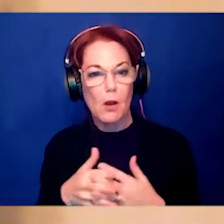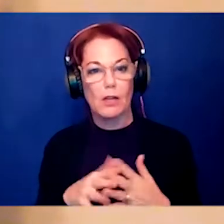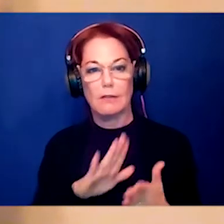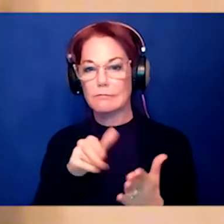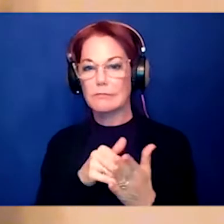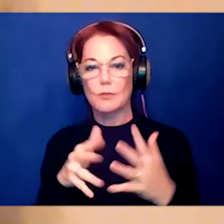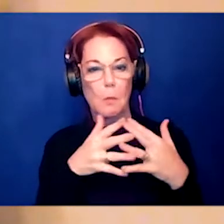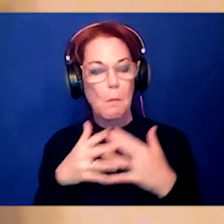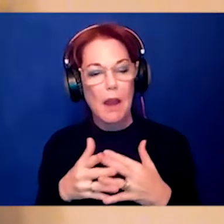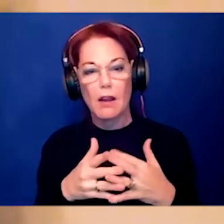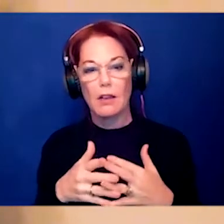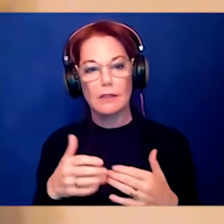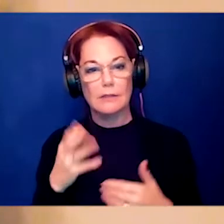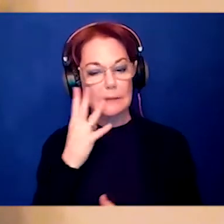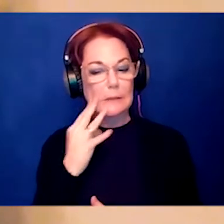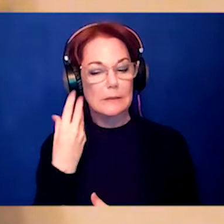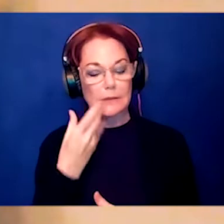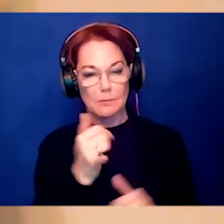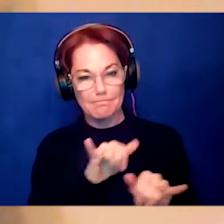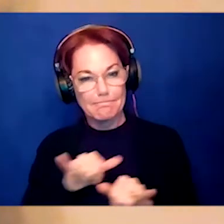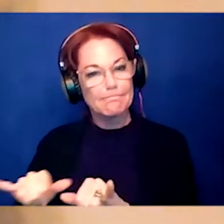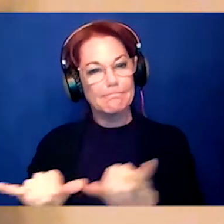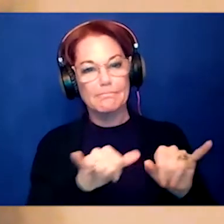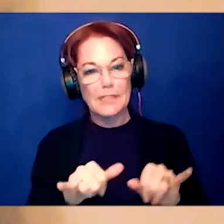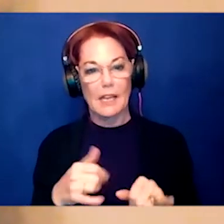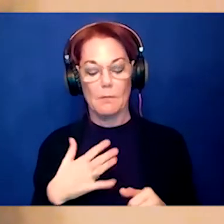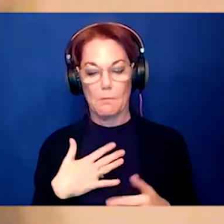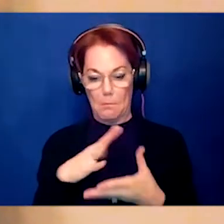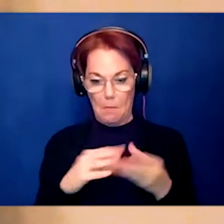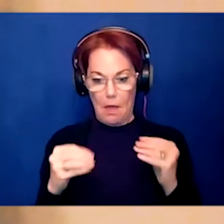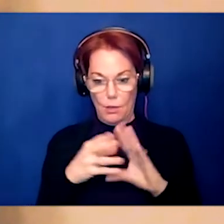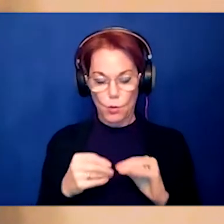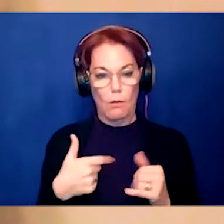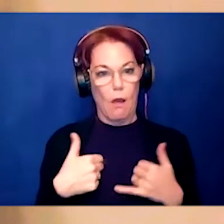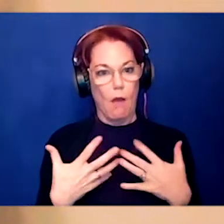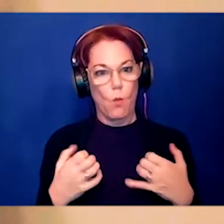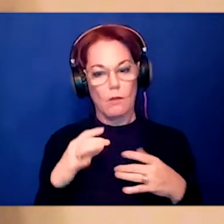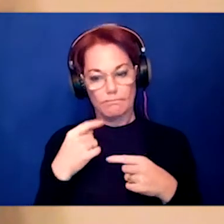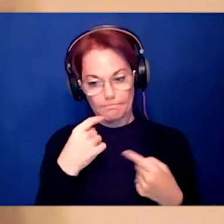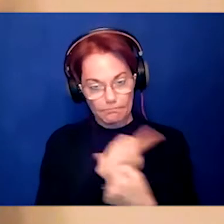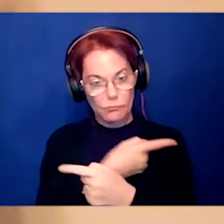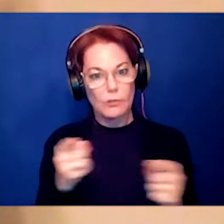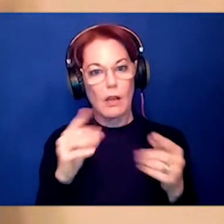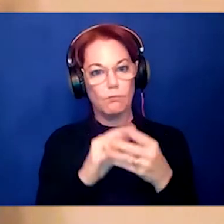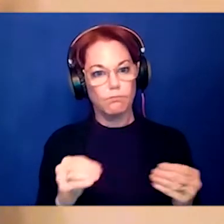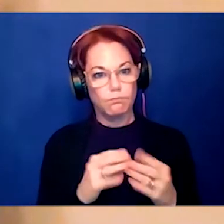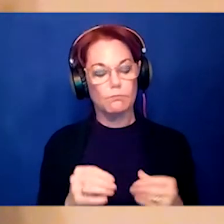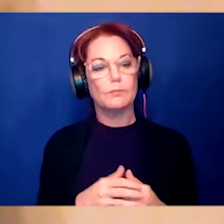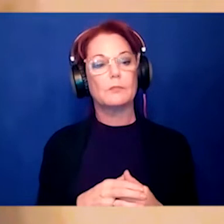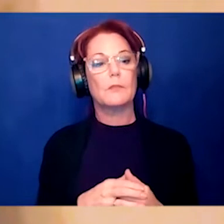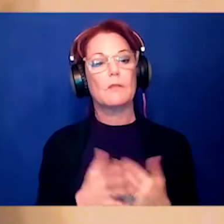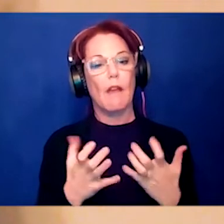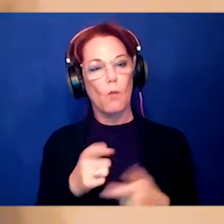really happening on the other side of the globe in places most of them have never been or may never go. I want them to know what it's